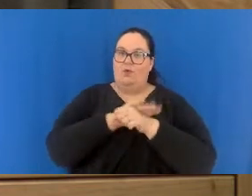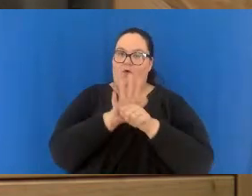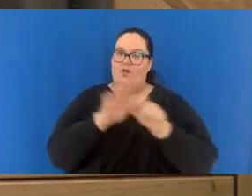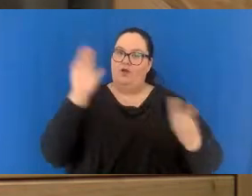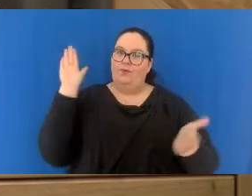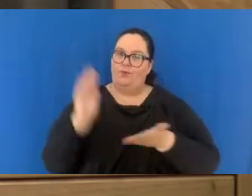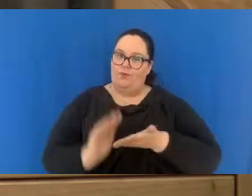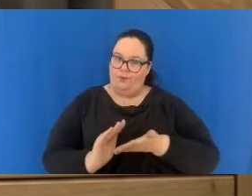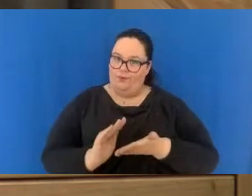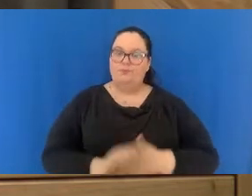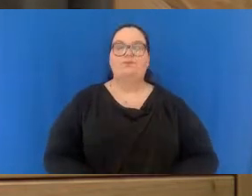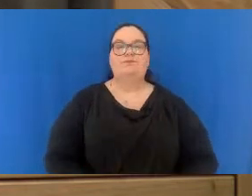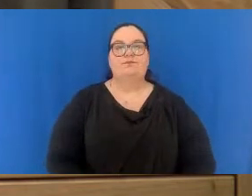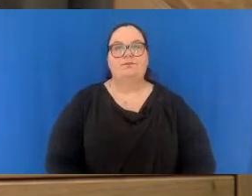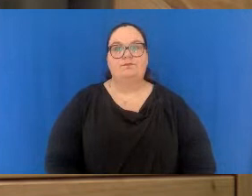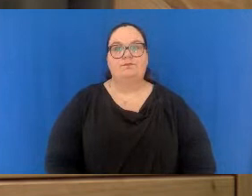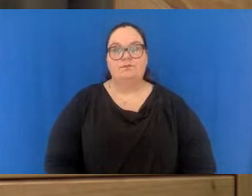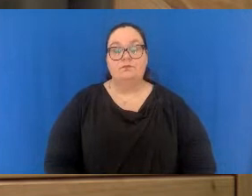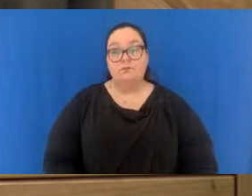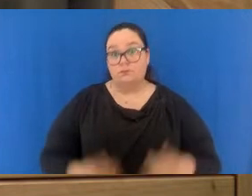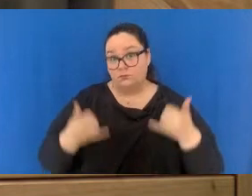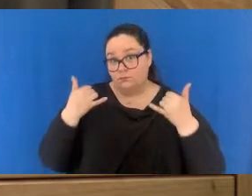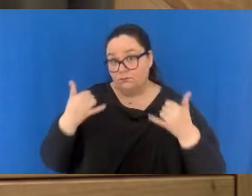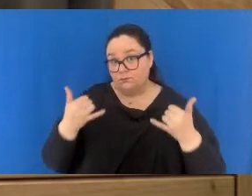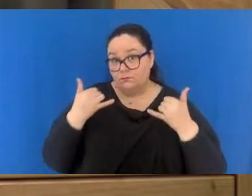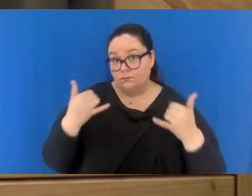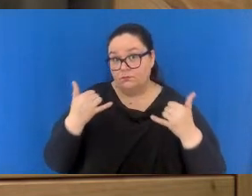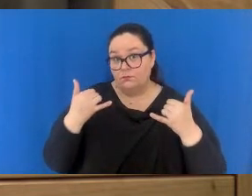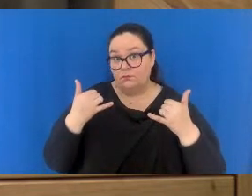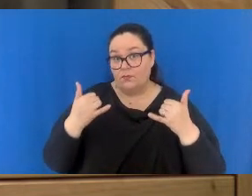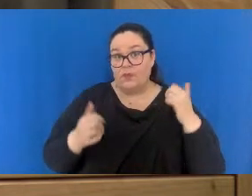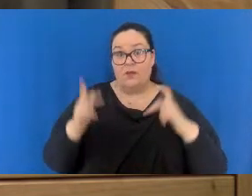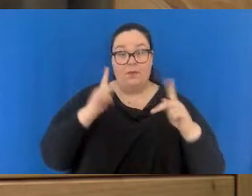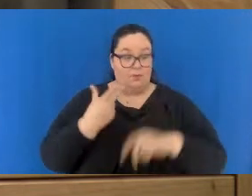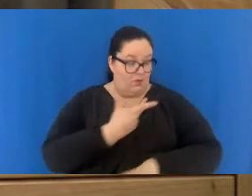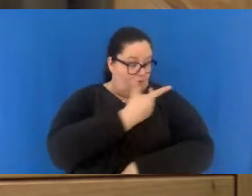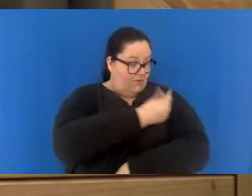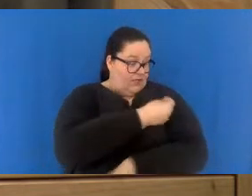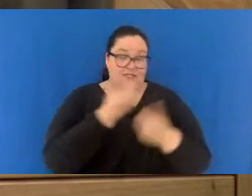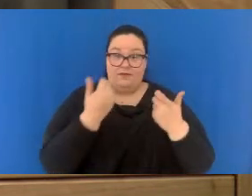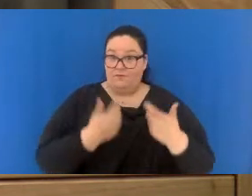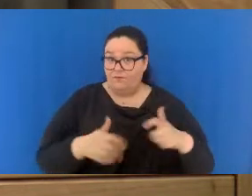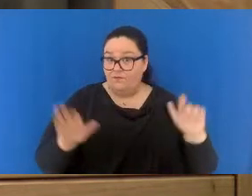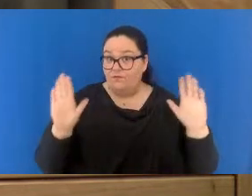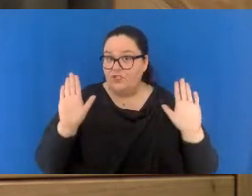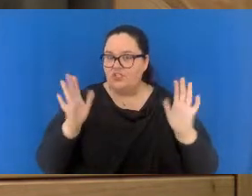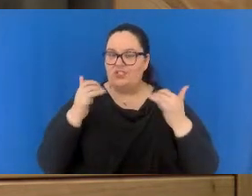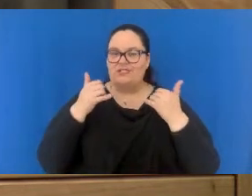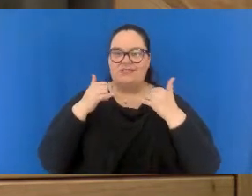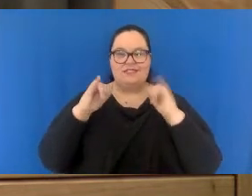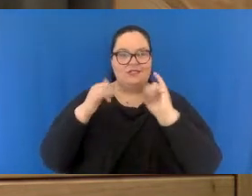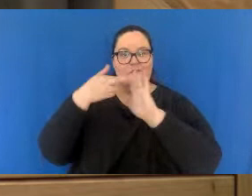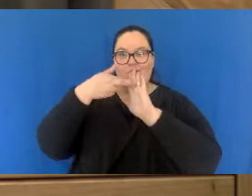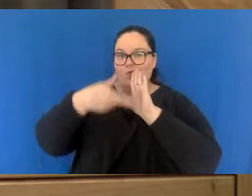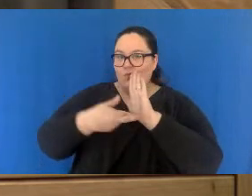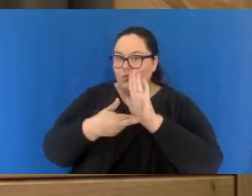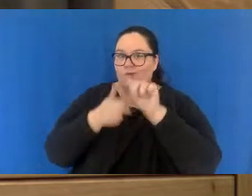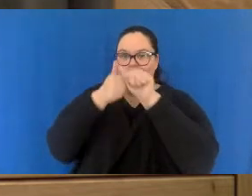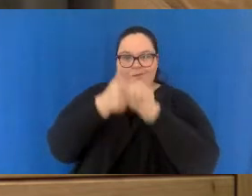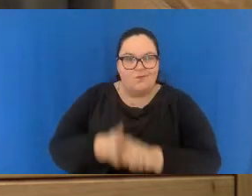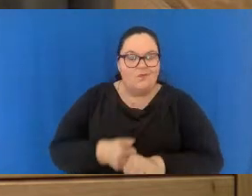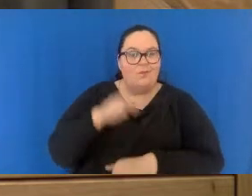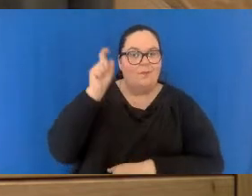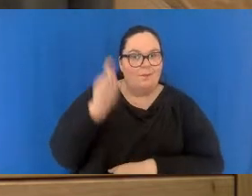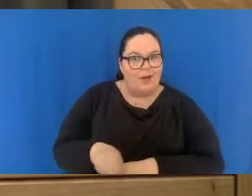COVID-19. But for now, even those who have been vaccinated must continue to follow the public health rules to keep the rest